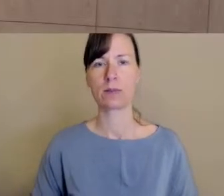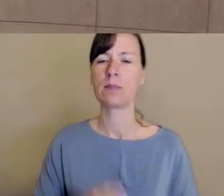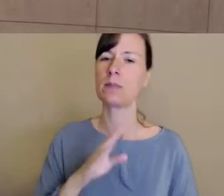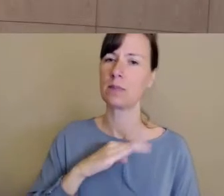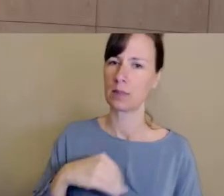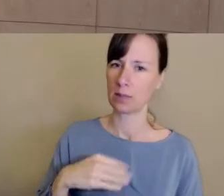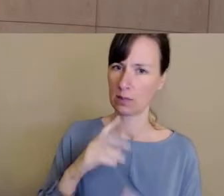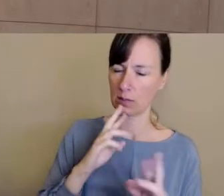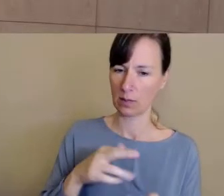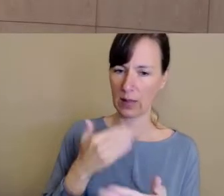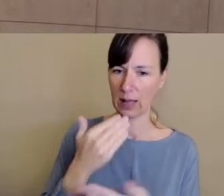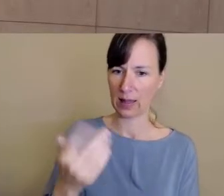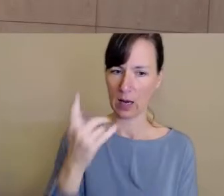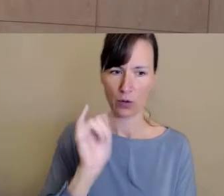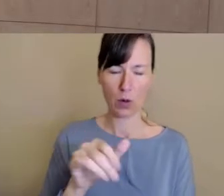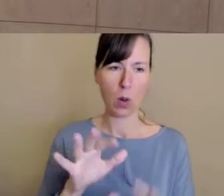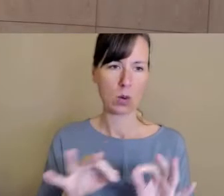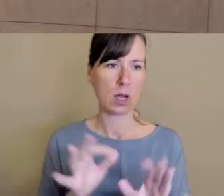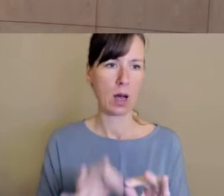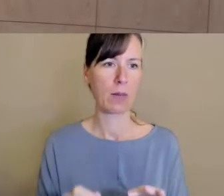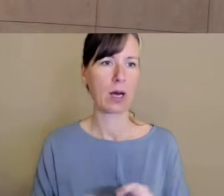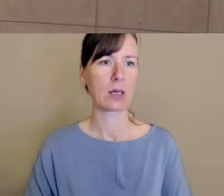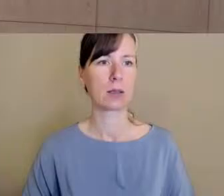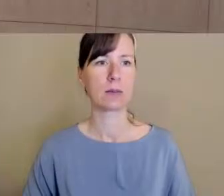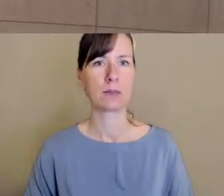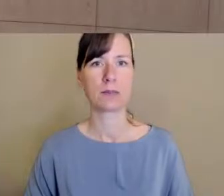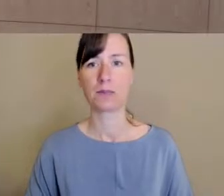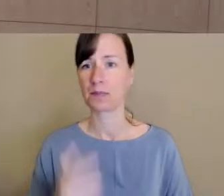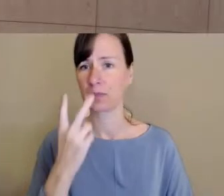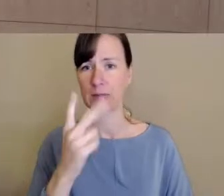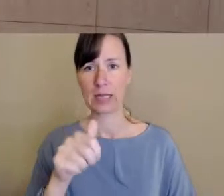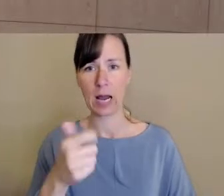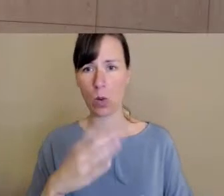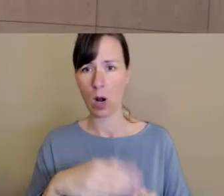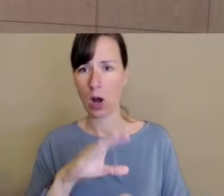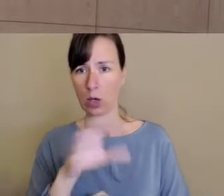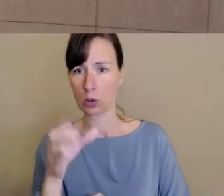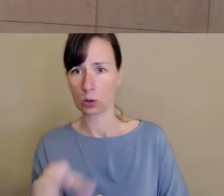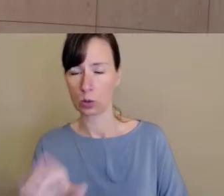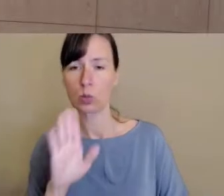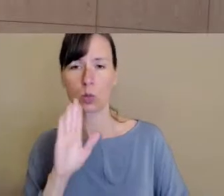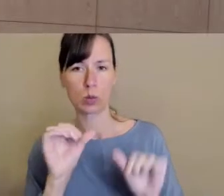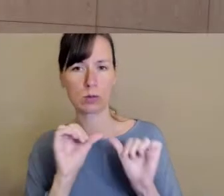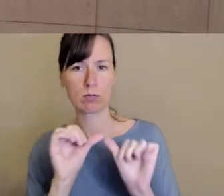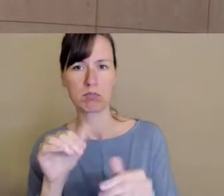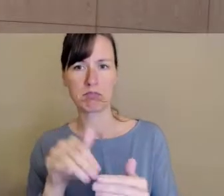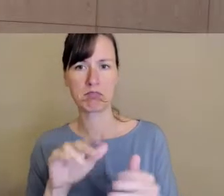those comments. I don't see anyone online, so we'll keep going in the room.